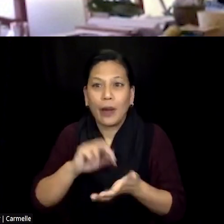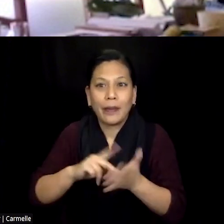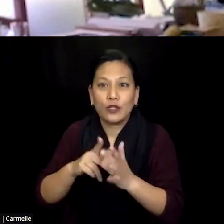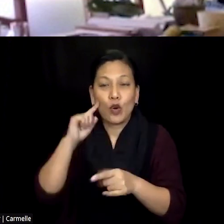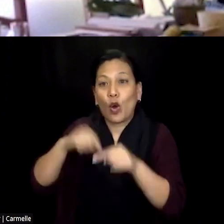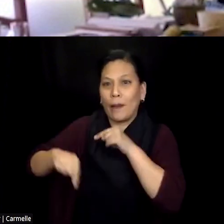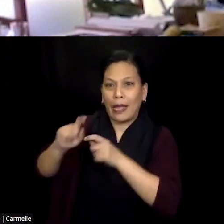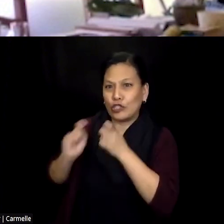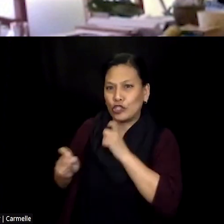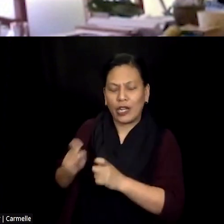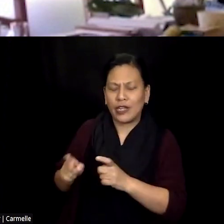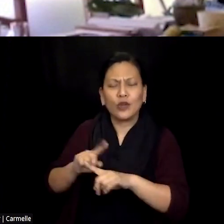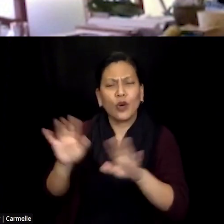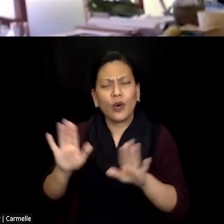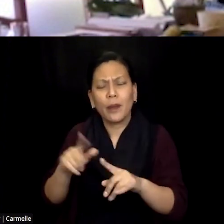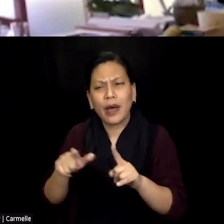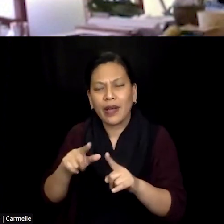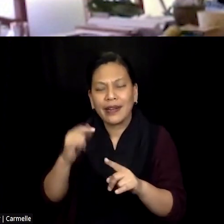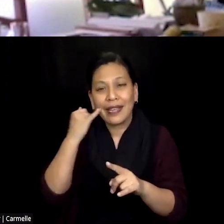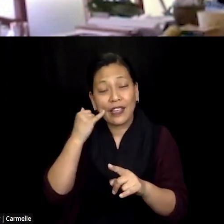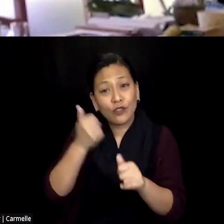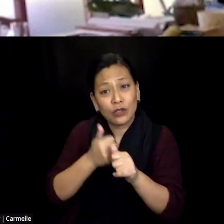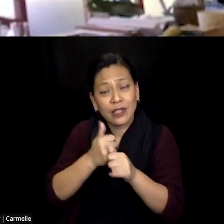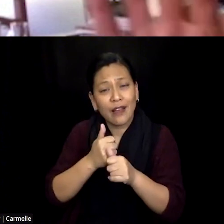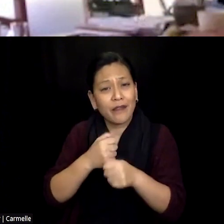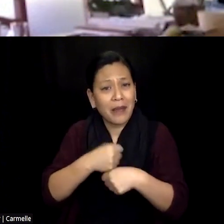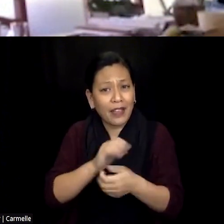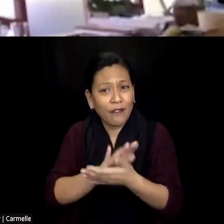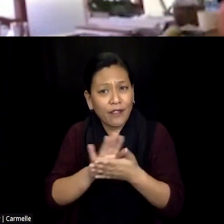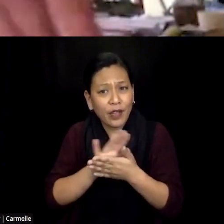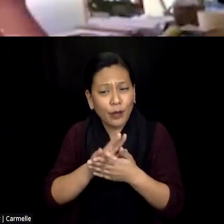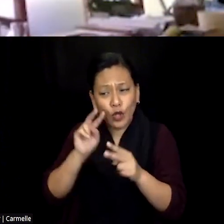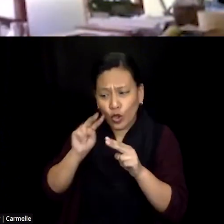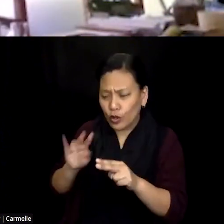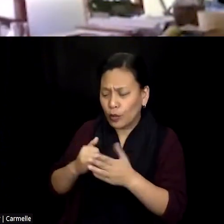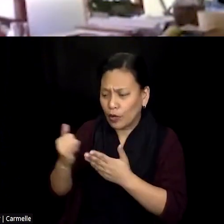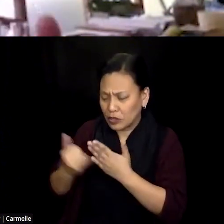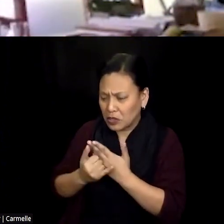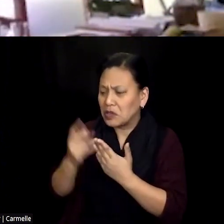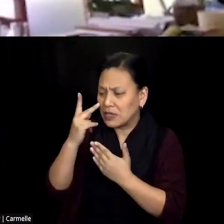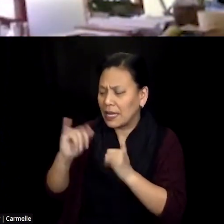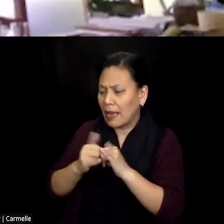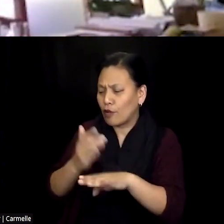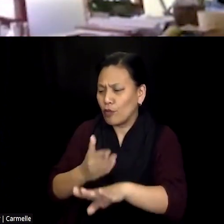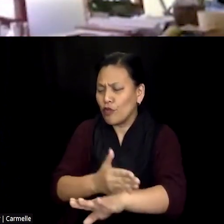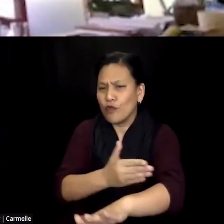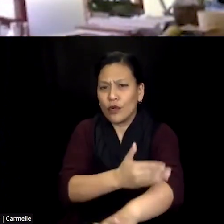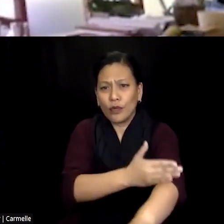know, cleaner or anything, but you know, if you're a filmmaker, you progress, you make something and it's not as good as the next ones. Hopefully that's how it